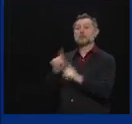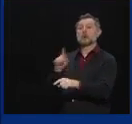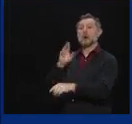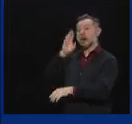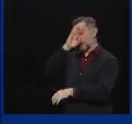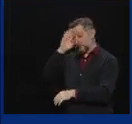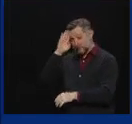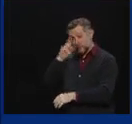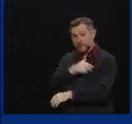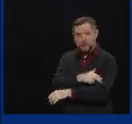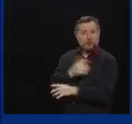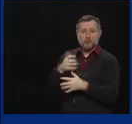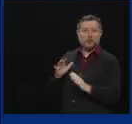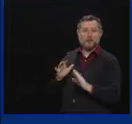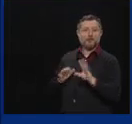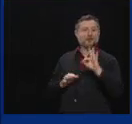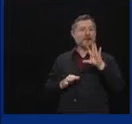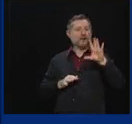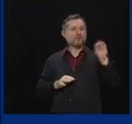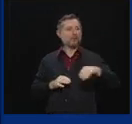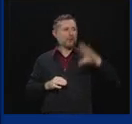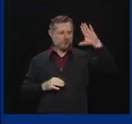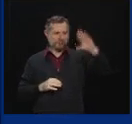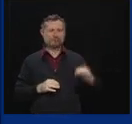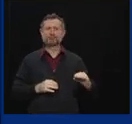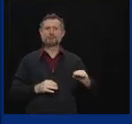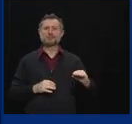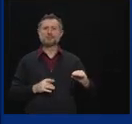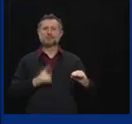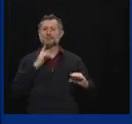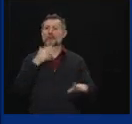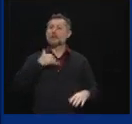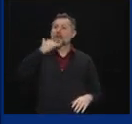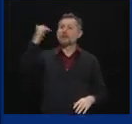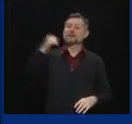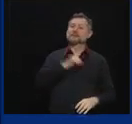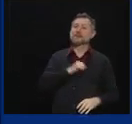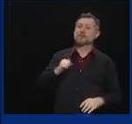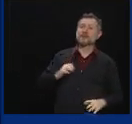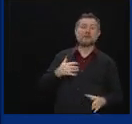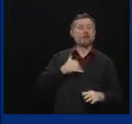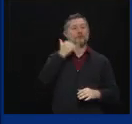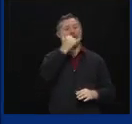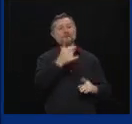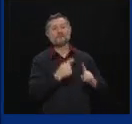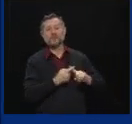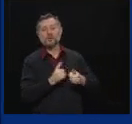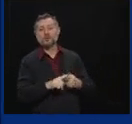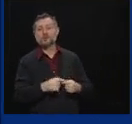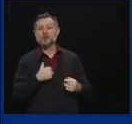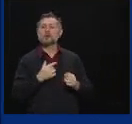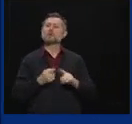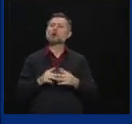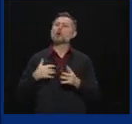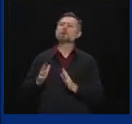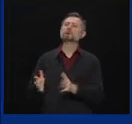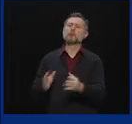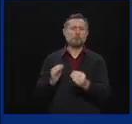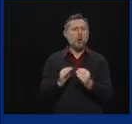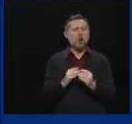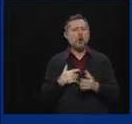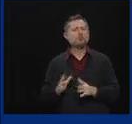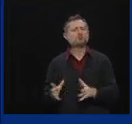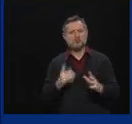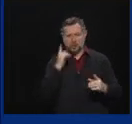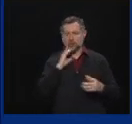can't tell you the number of people I've met. I called up a senator the other day, I called up a friend, the more people I'm talking to are having these breakthroughs.